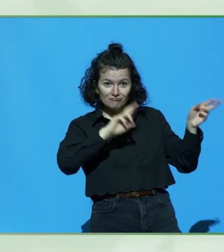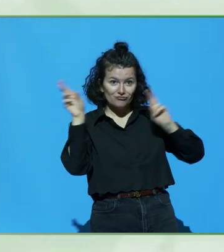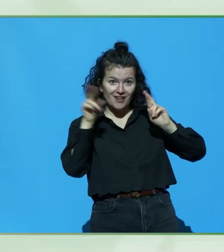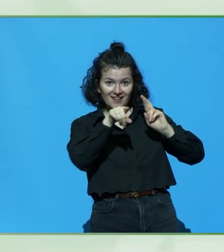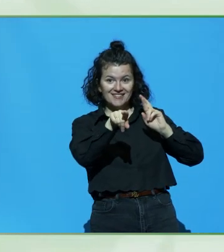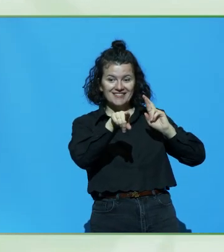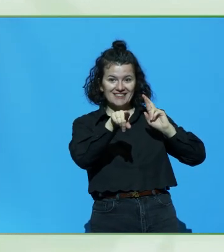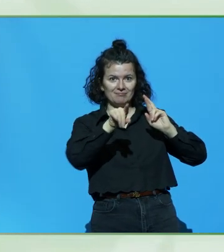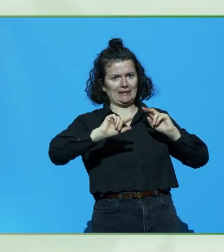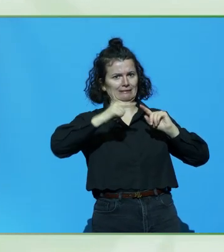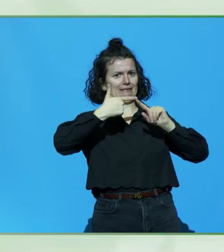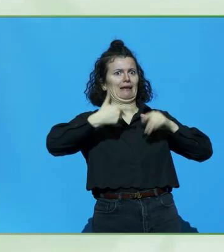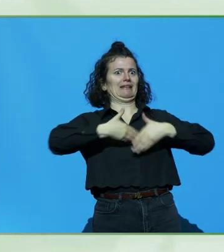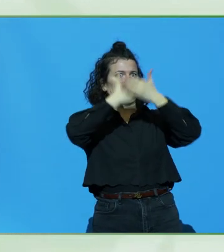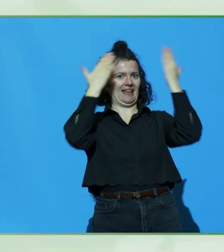a party?